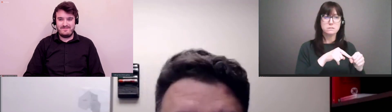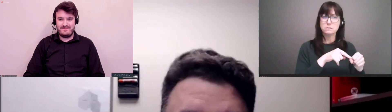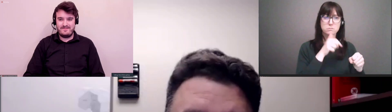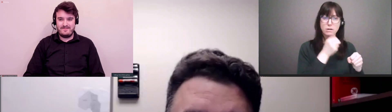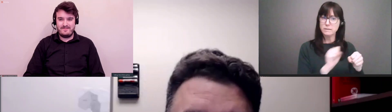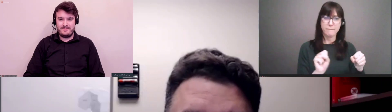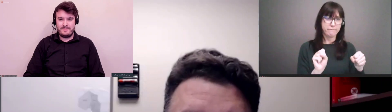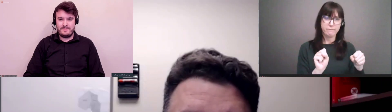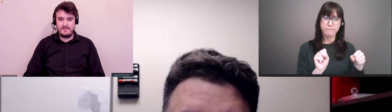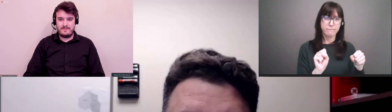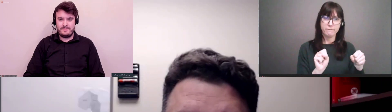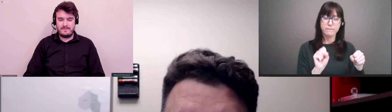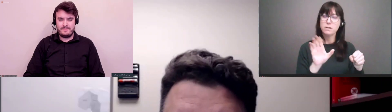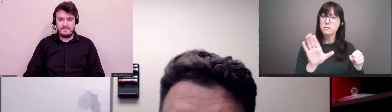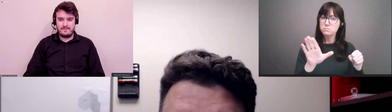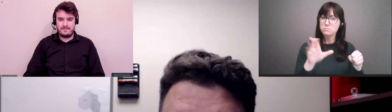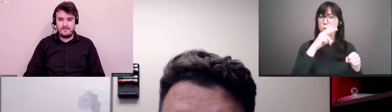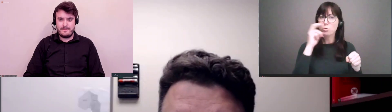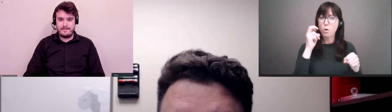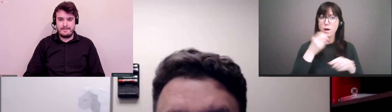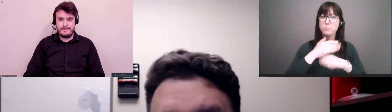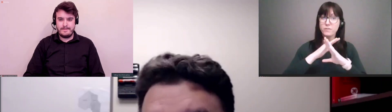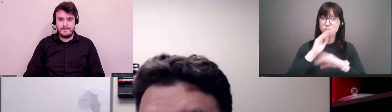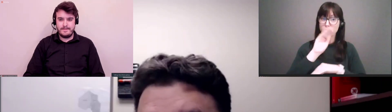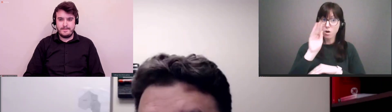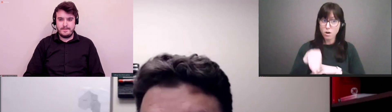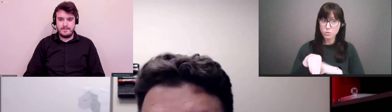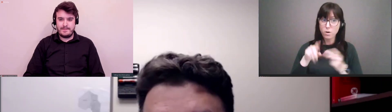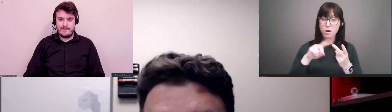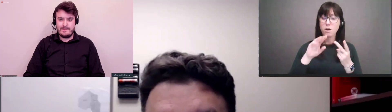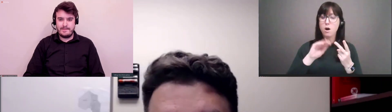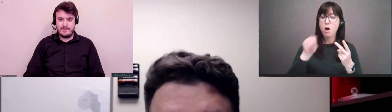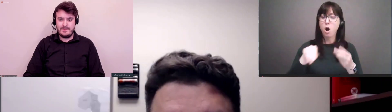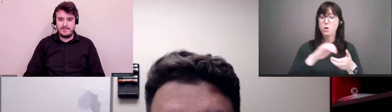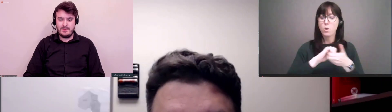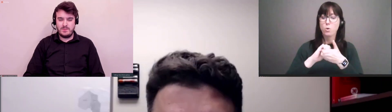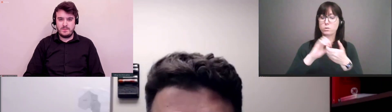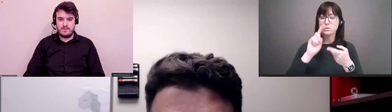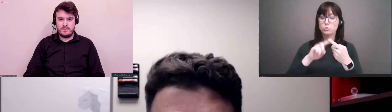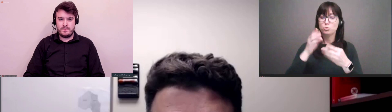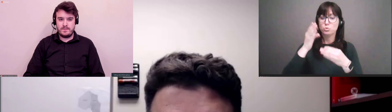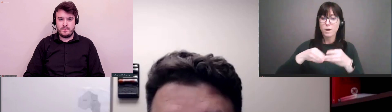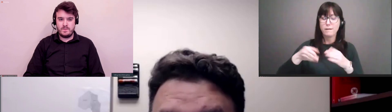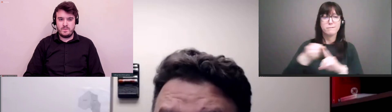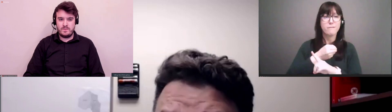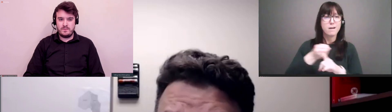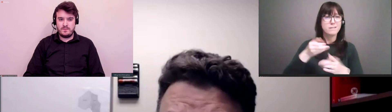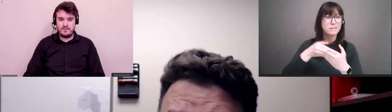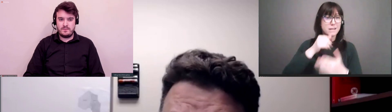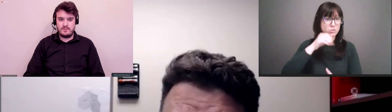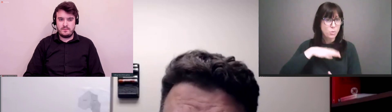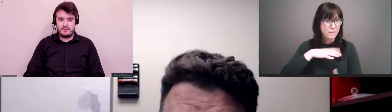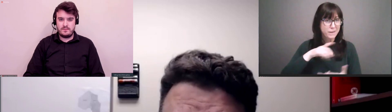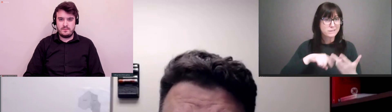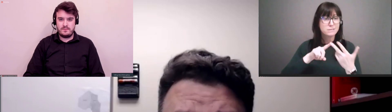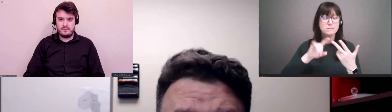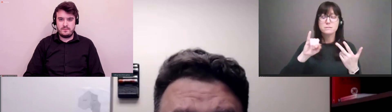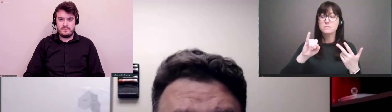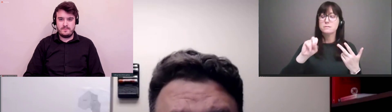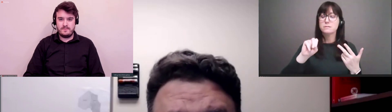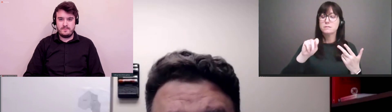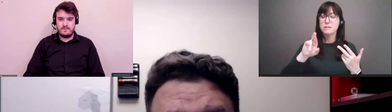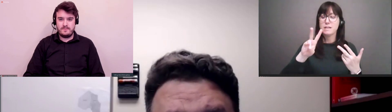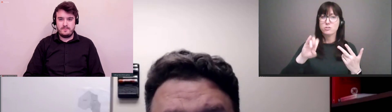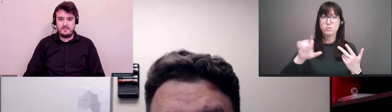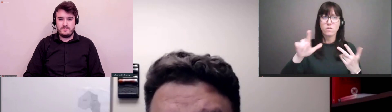share with you that Crime Prevention Ottawa, the Ottawa Coalition to End Violence Against Women, Interval House of Ottawa, and the